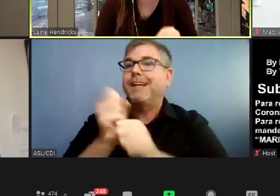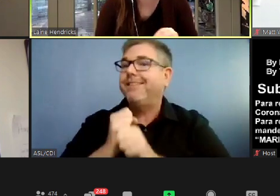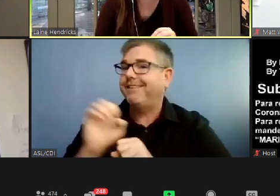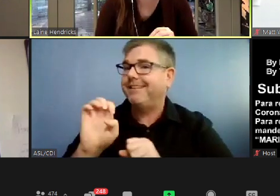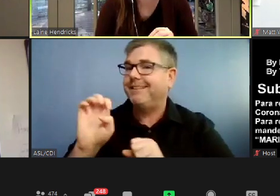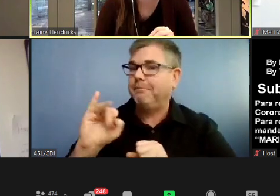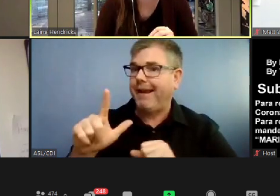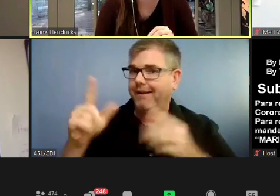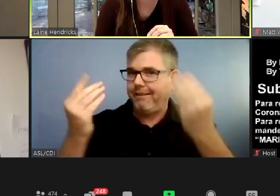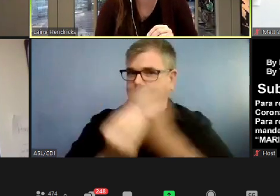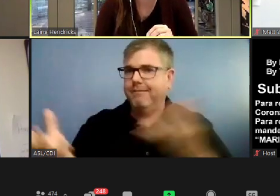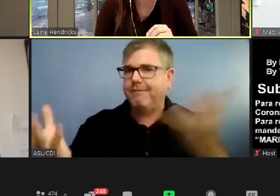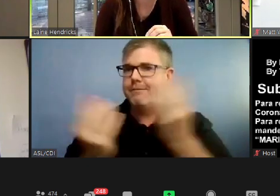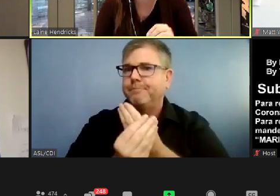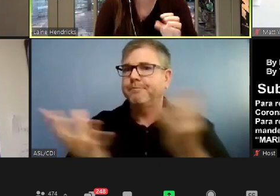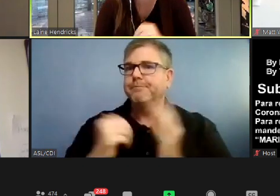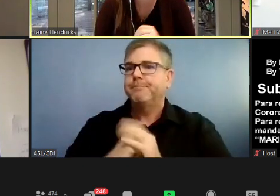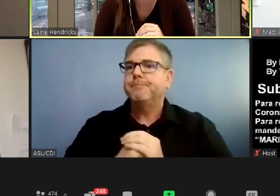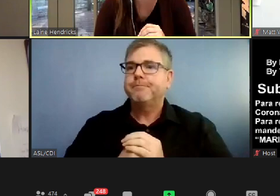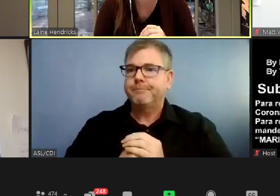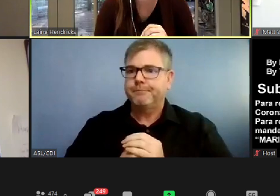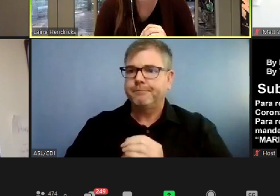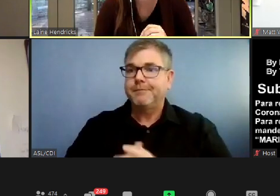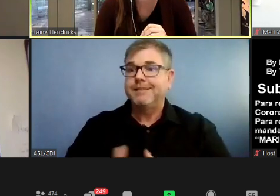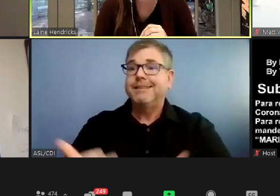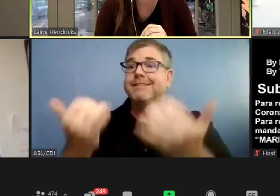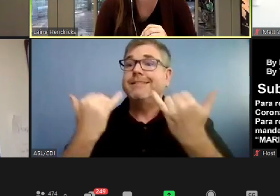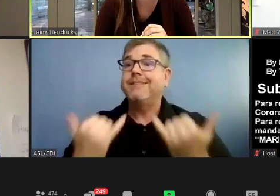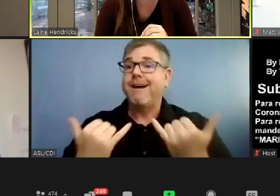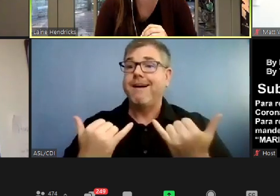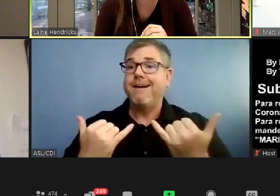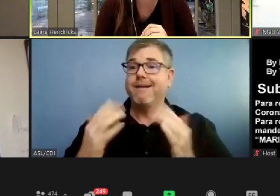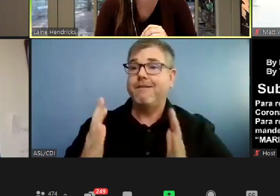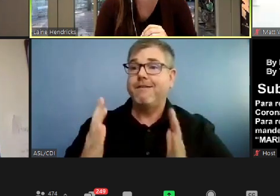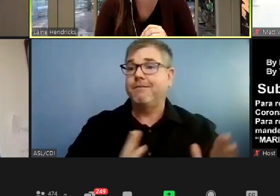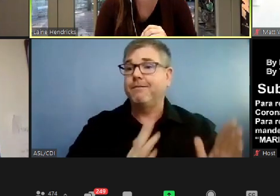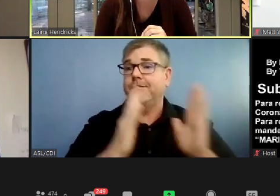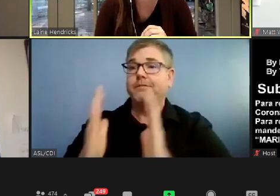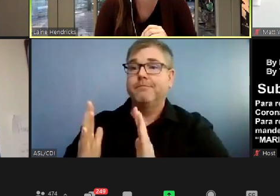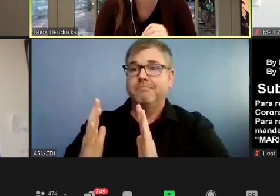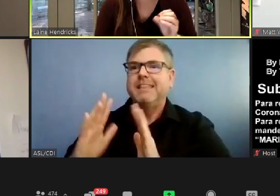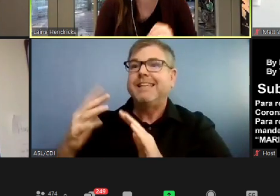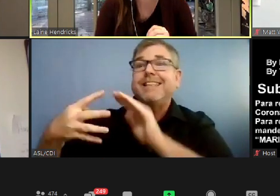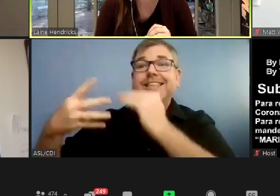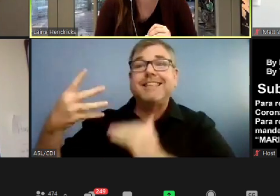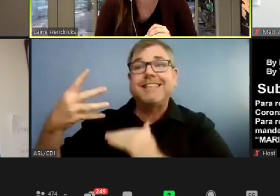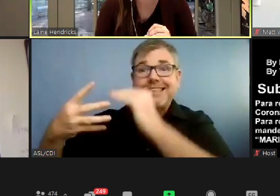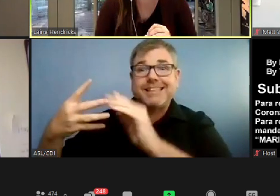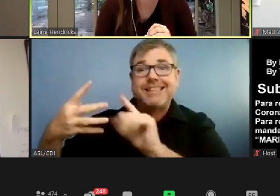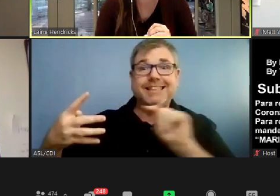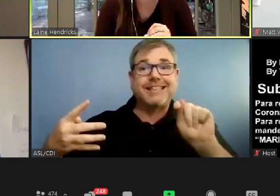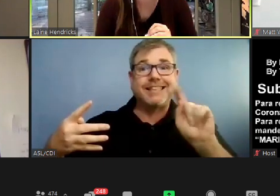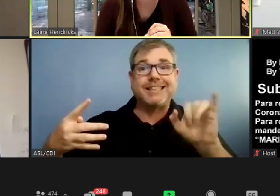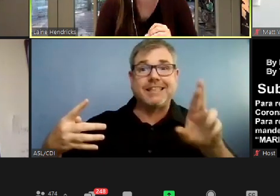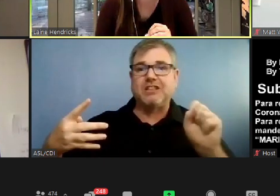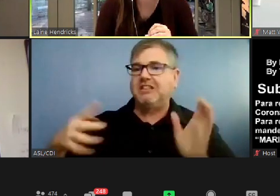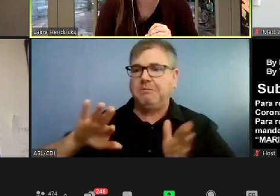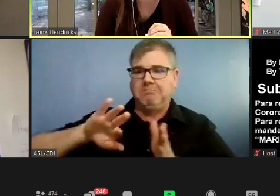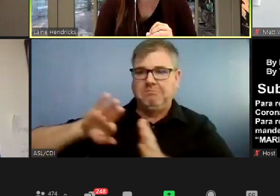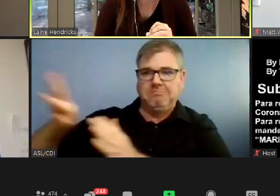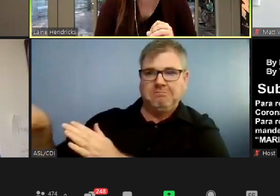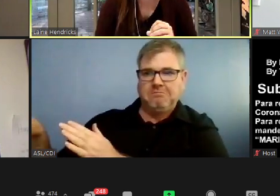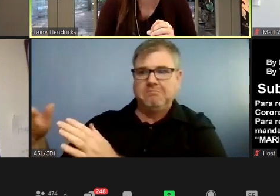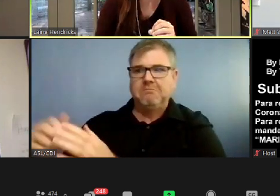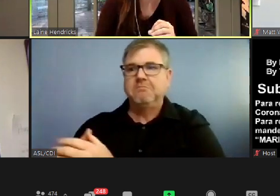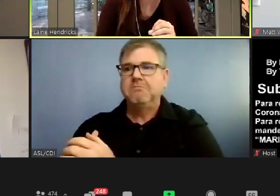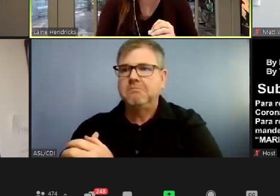from the tiers a little bit because we do have other categories of questions that have come in and want to definitely try to make time. We've had